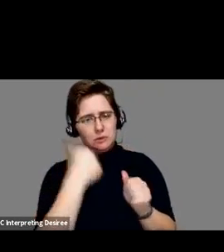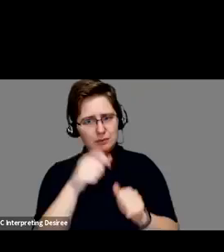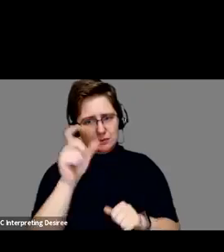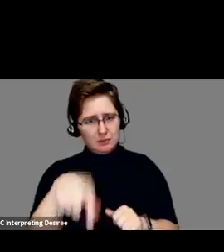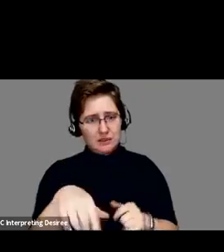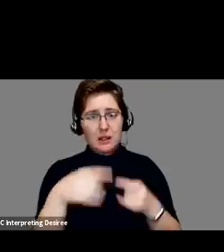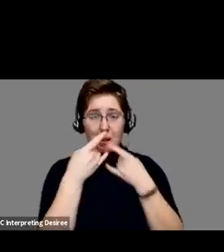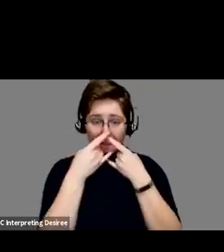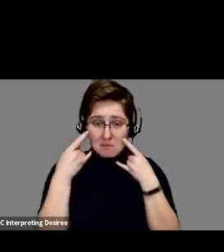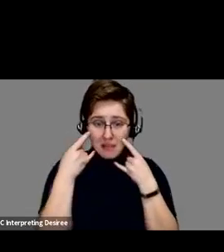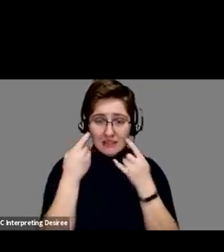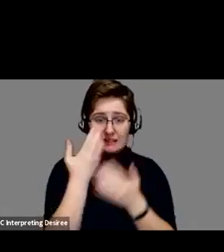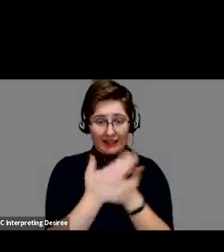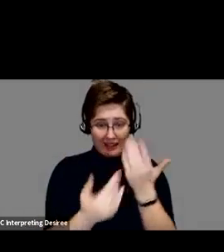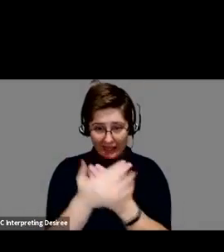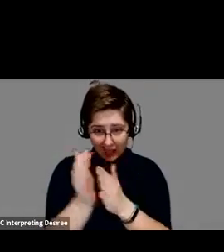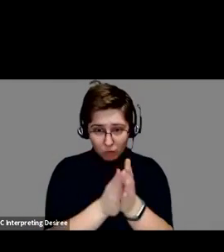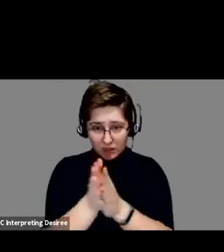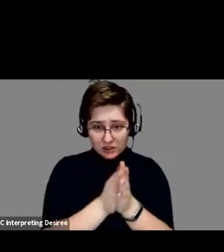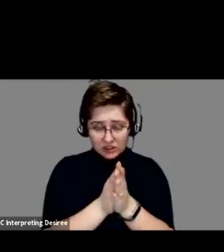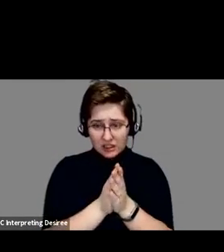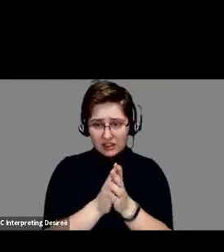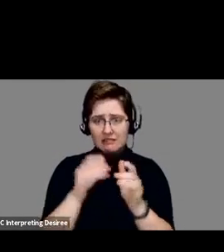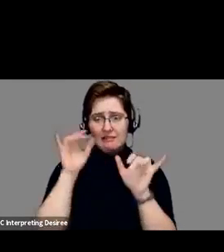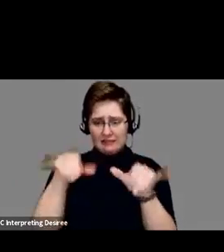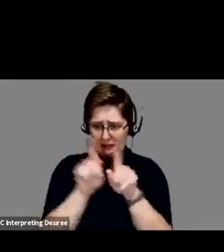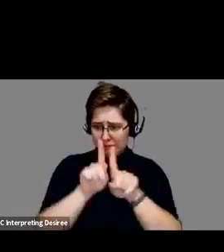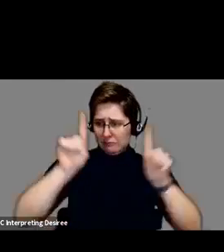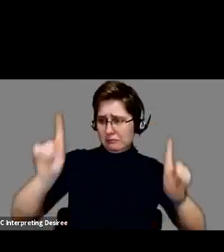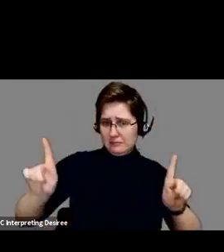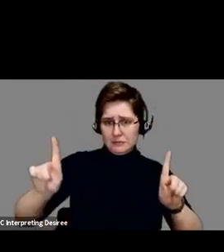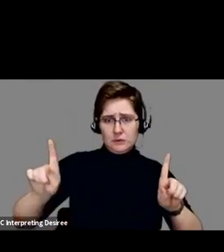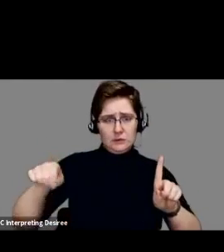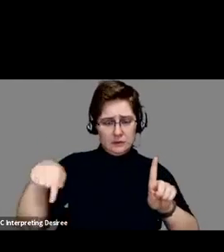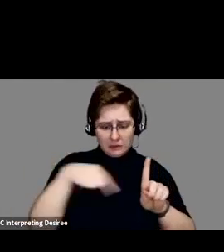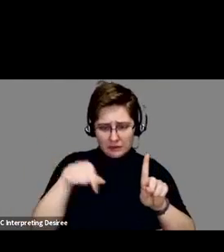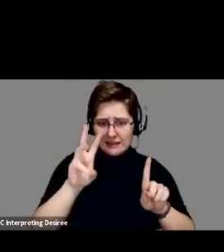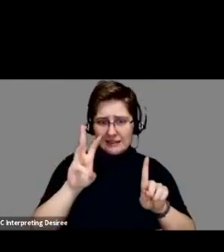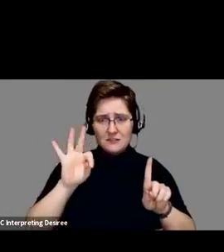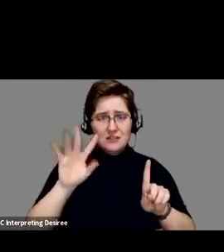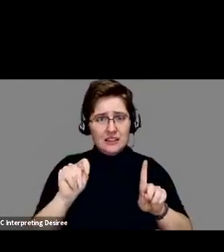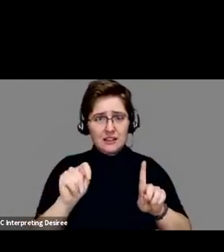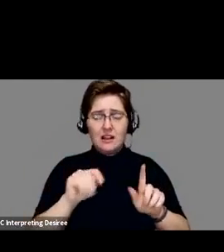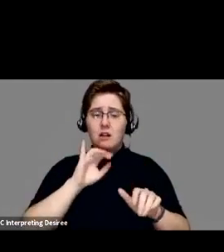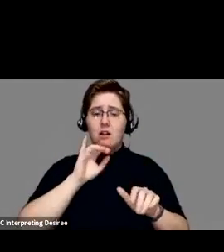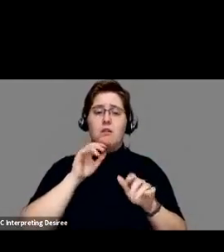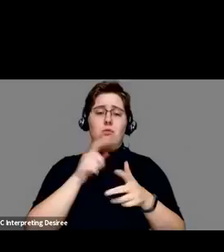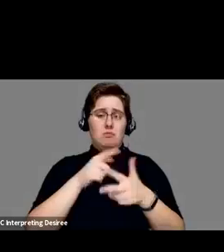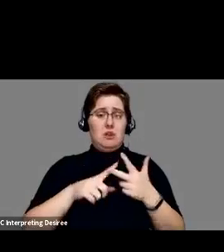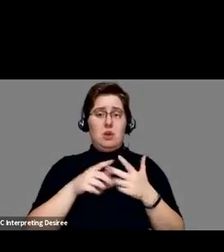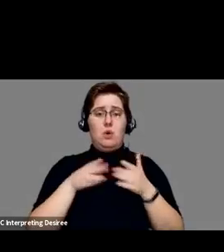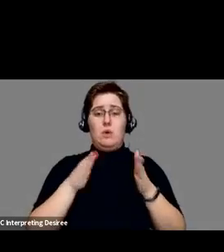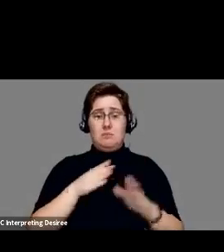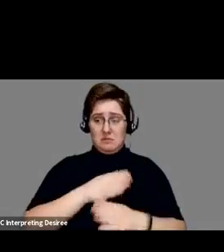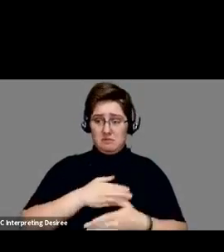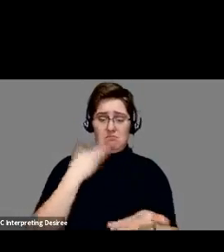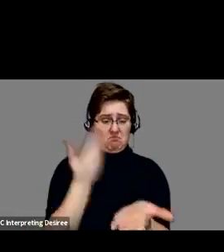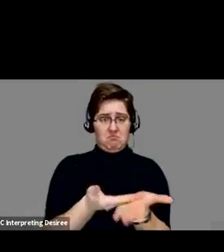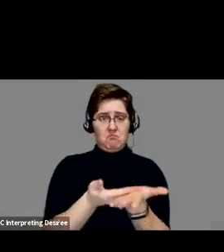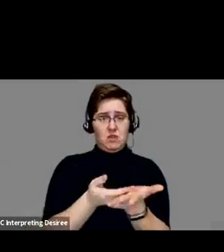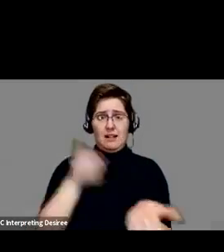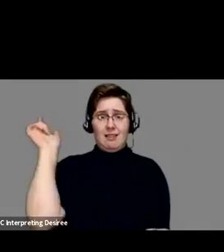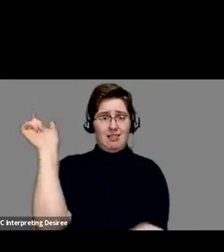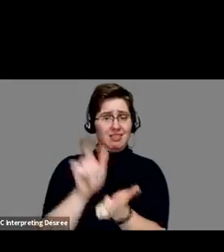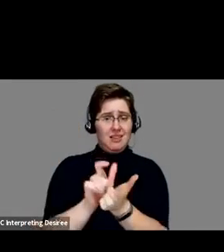wearing a mask, washing your hands, and watching your distance is these are all methods that have been proven to reduce transmission